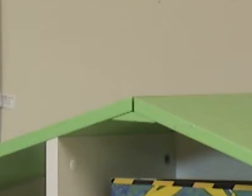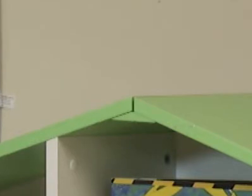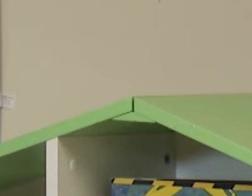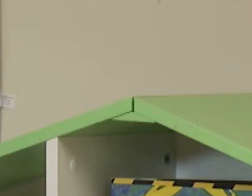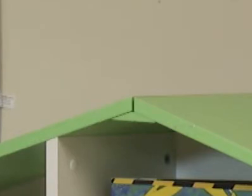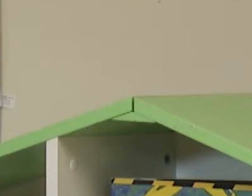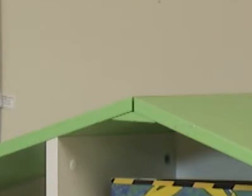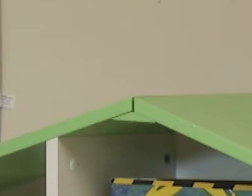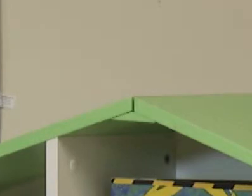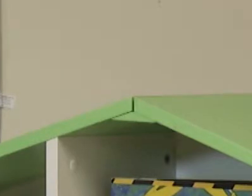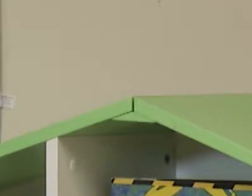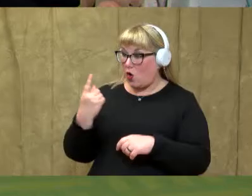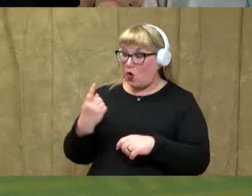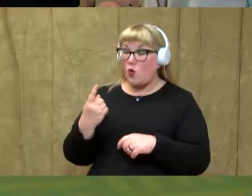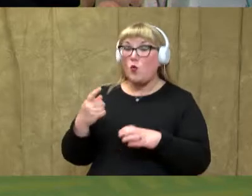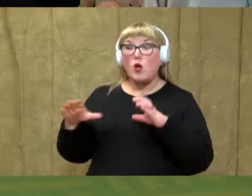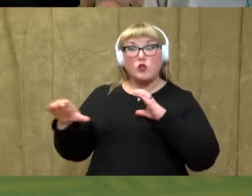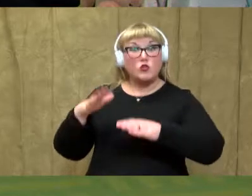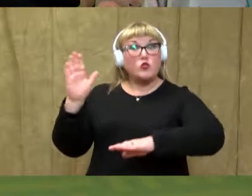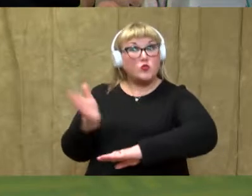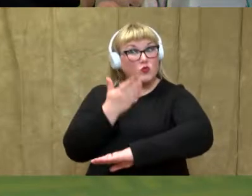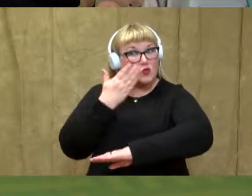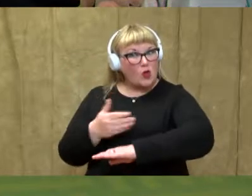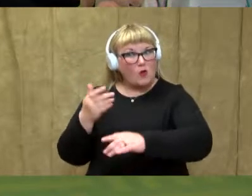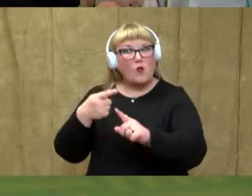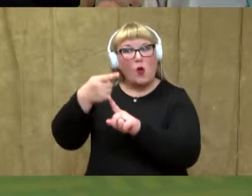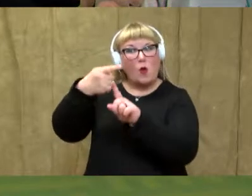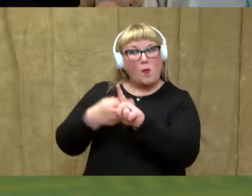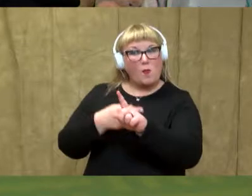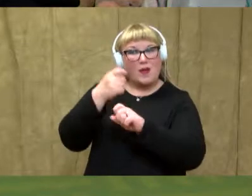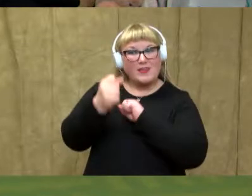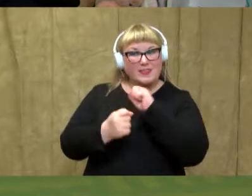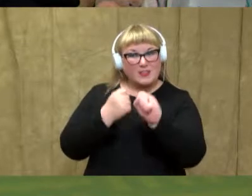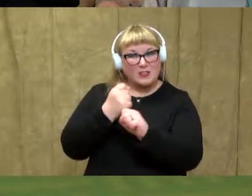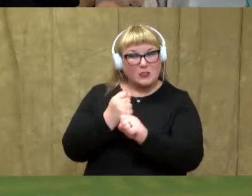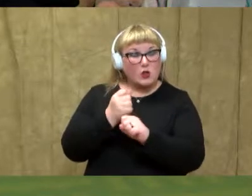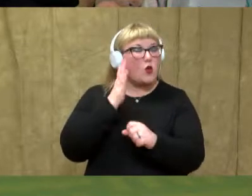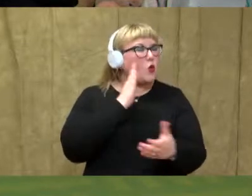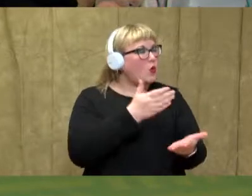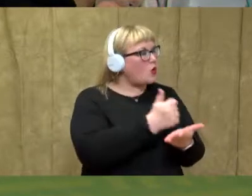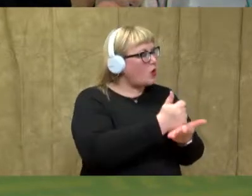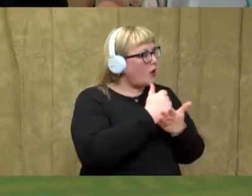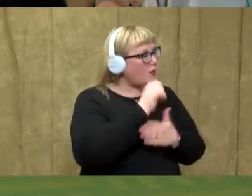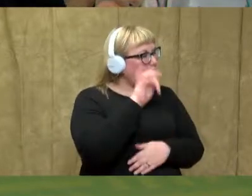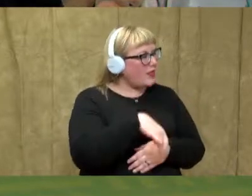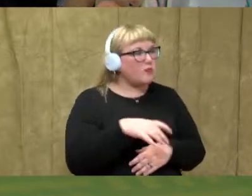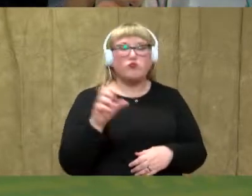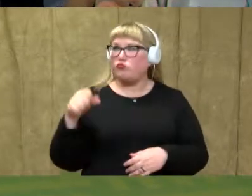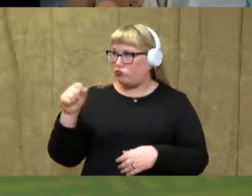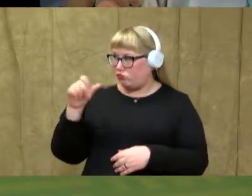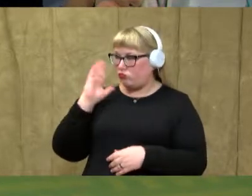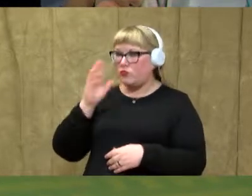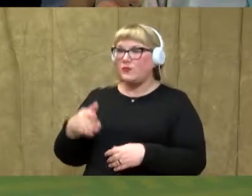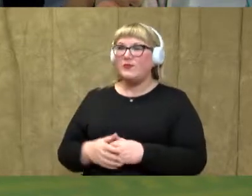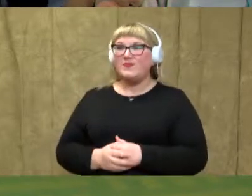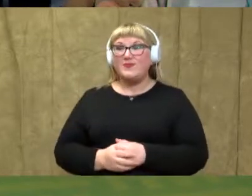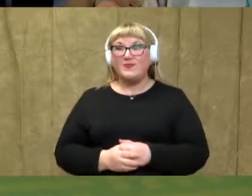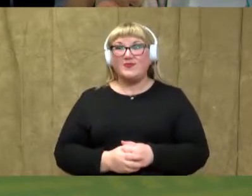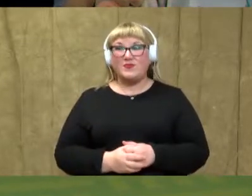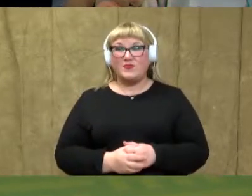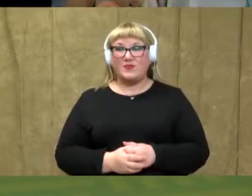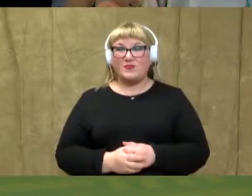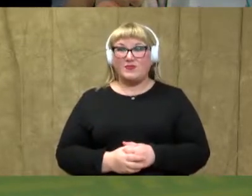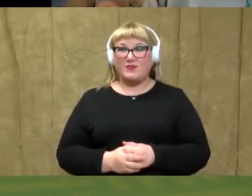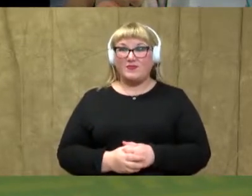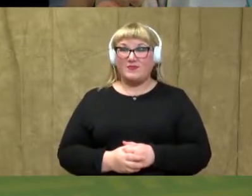do our months of the year song. Okay, well, will you stand up and help me do that song? I sure will. Okay, so